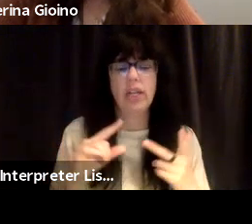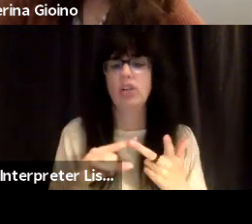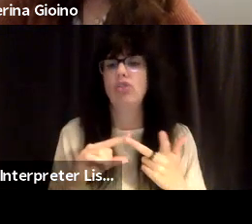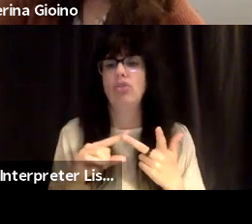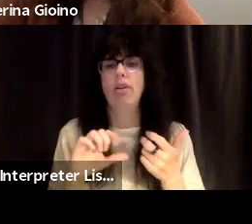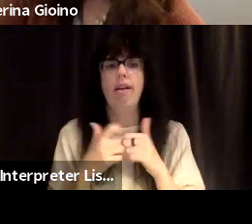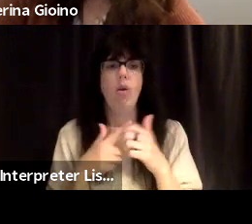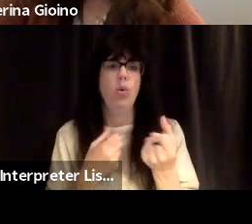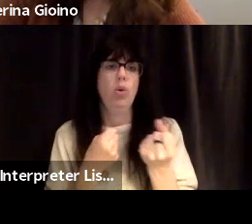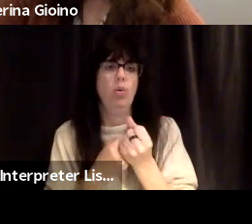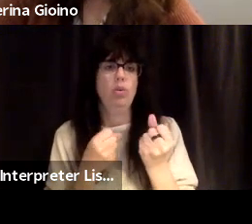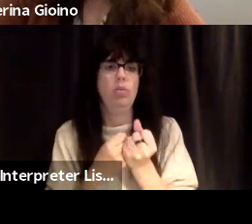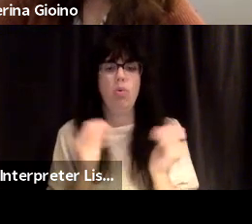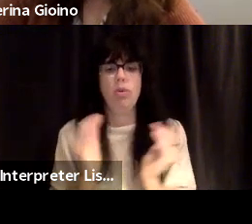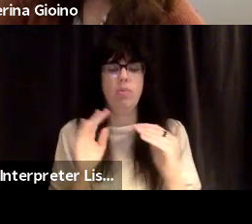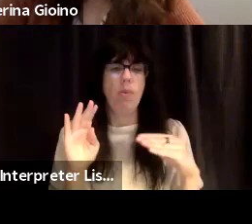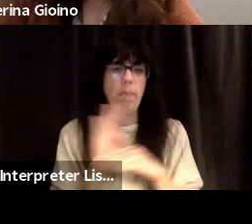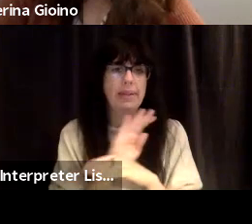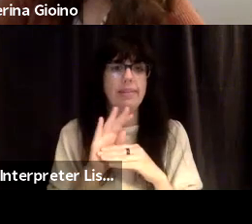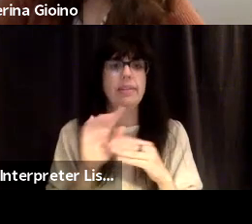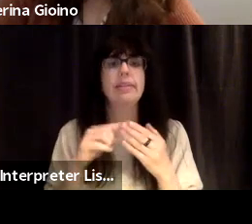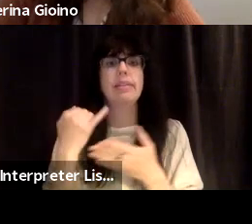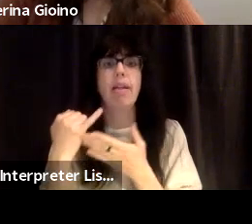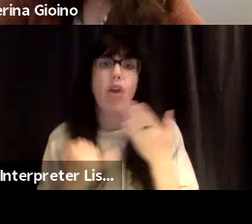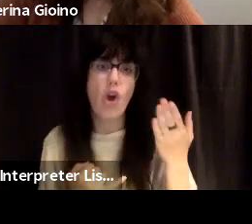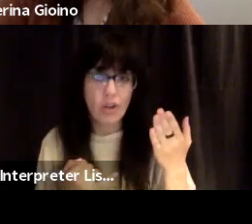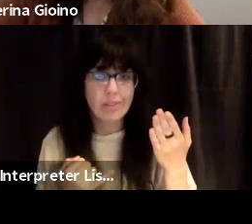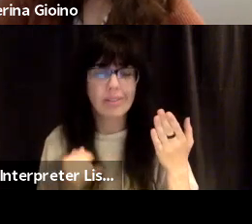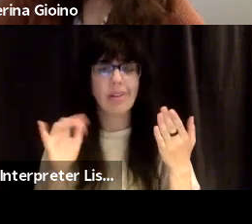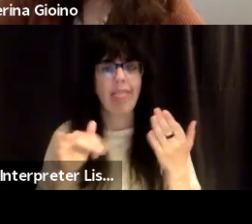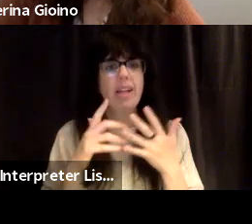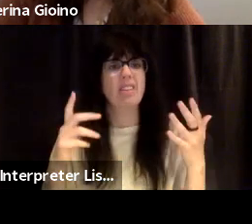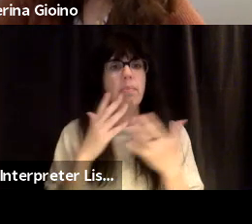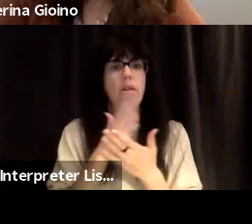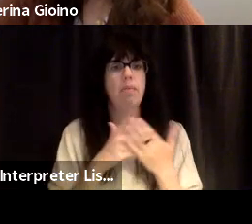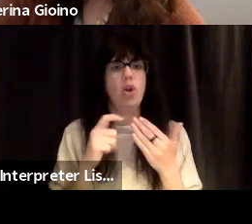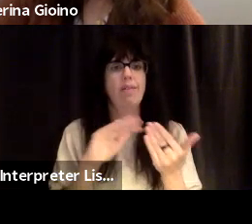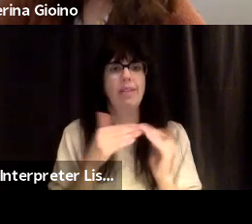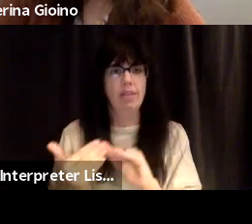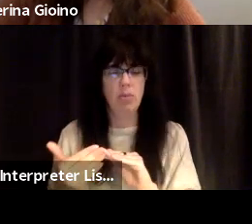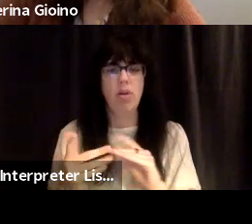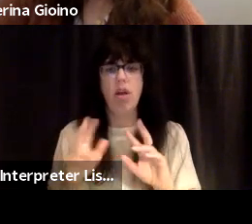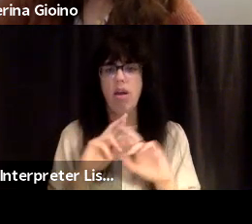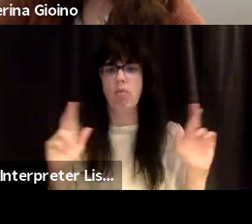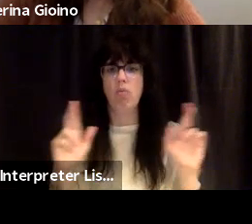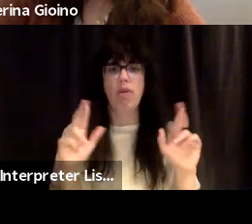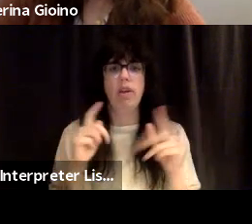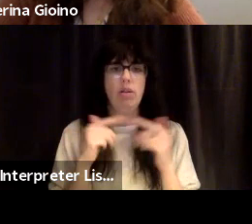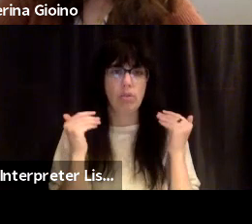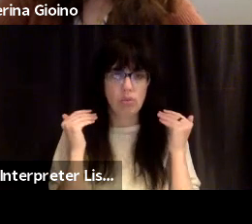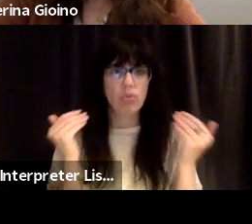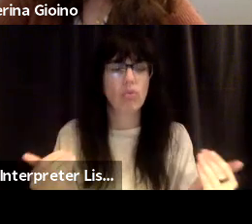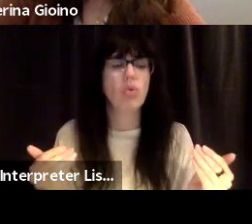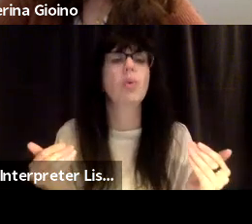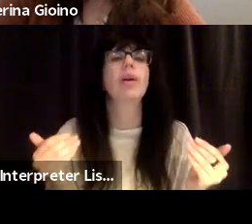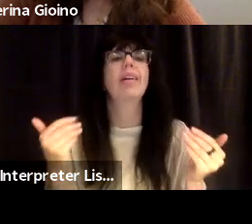going to support our small businesses and the arts, which make up a huge chunk of this community. So I am ready to do that. I have chaired the housing committee